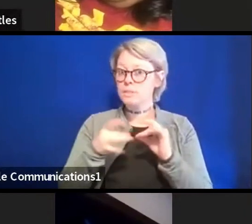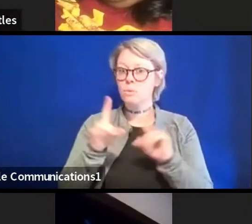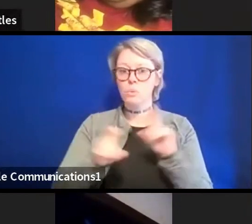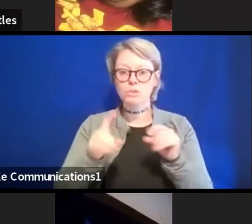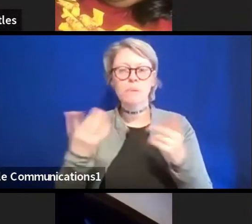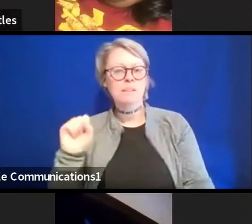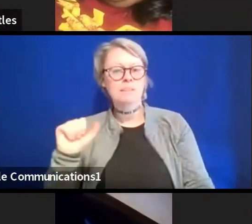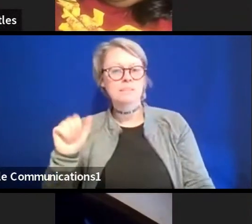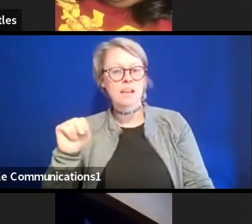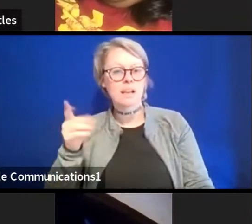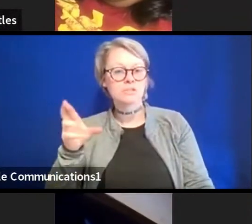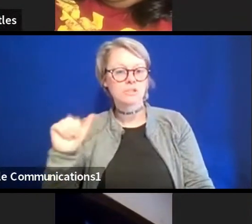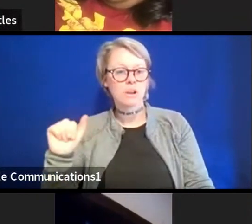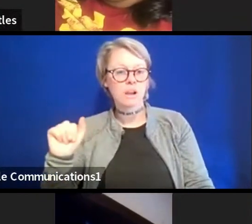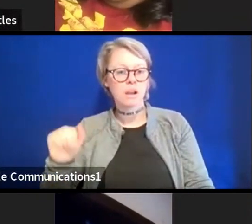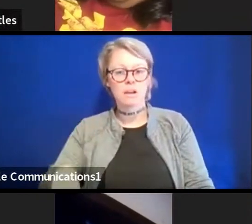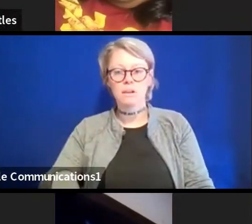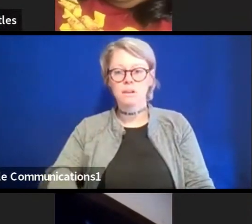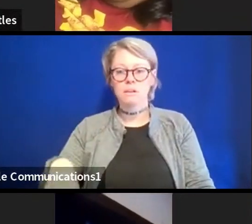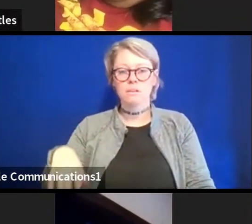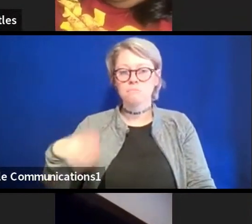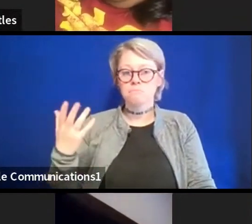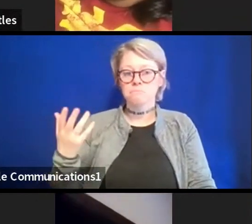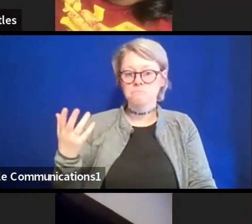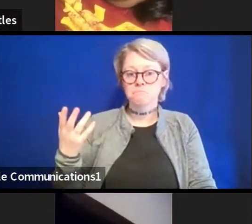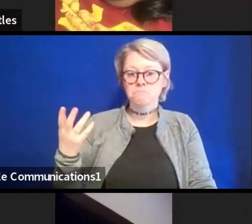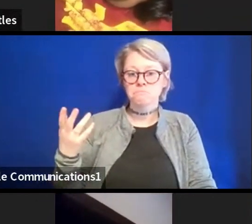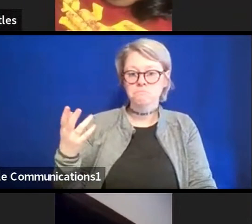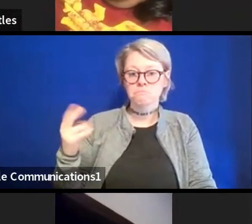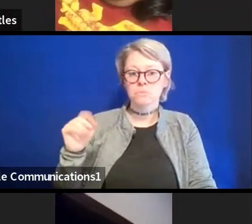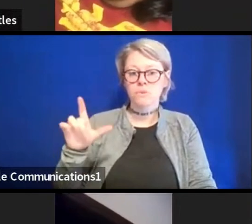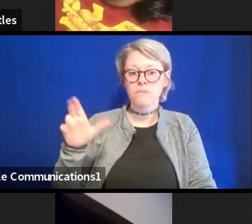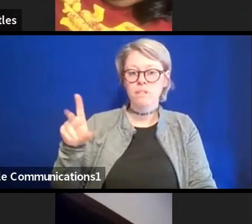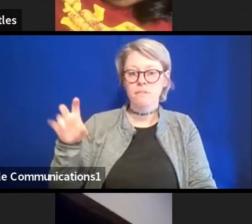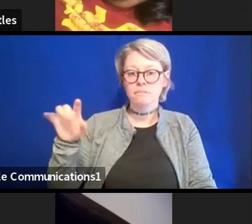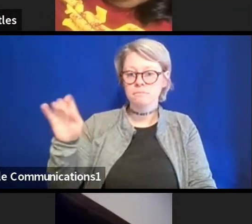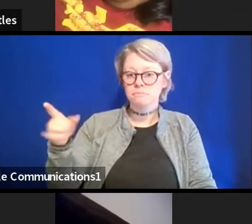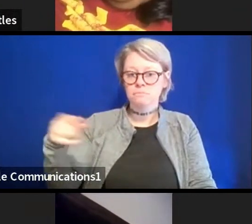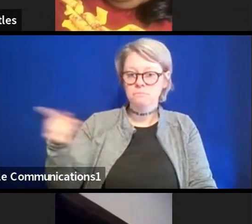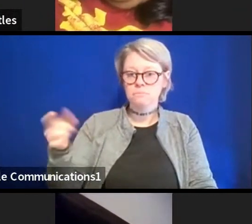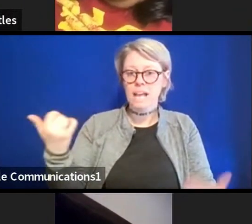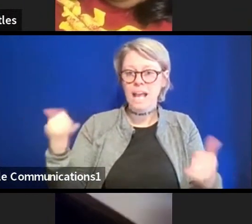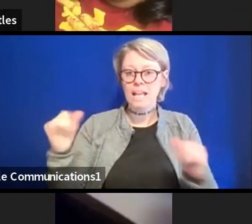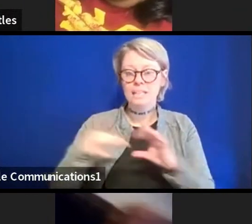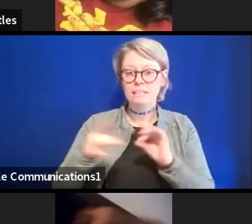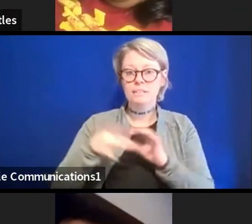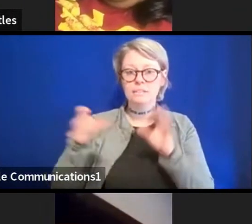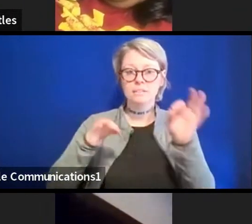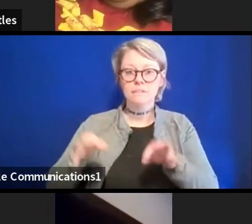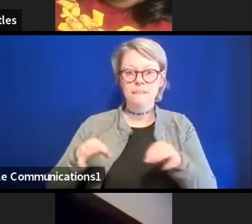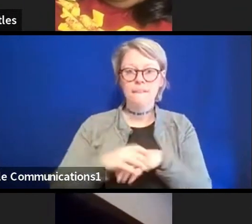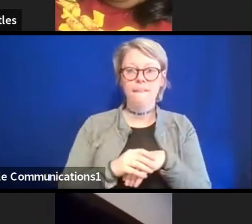have anything to share in terms of your experiences with doctors or the healthcare system? I